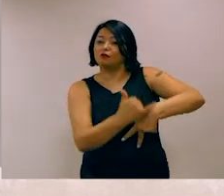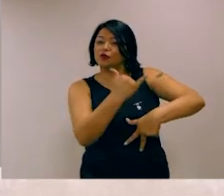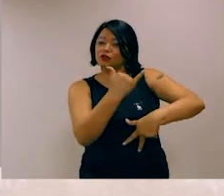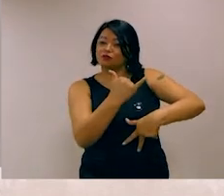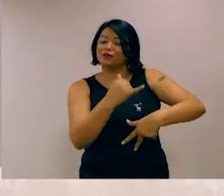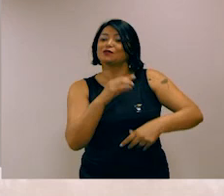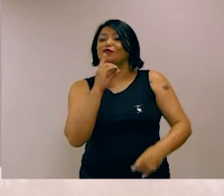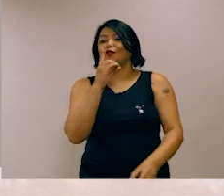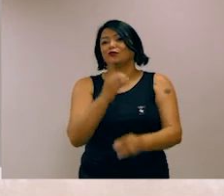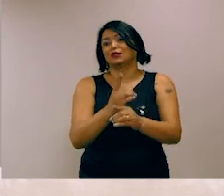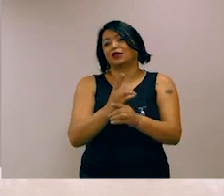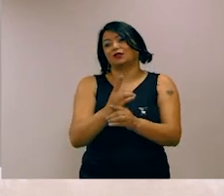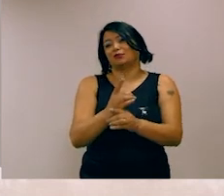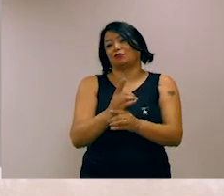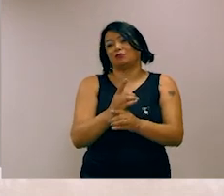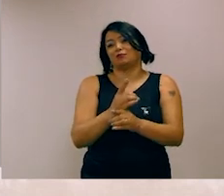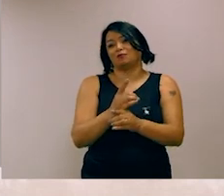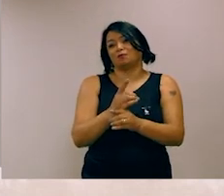been found,